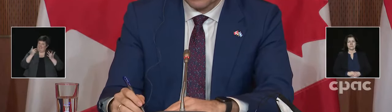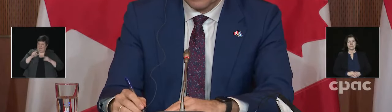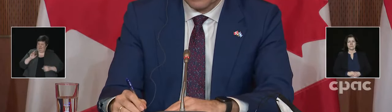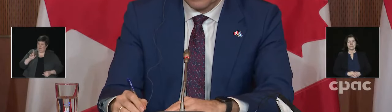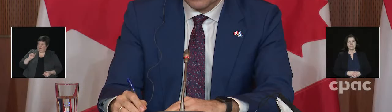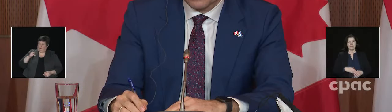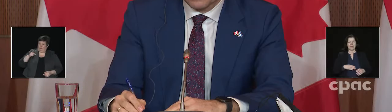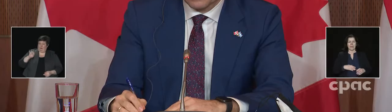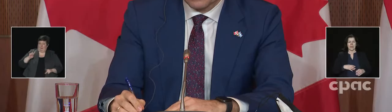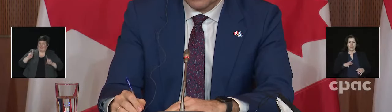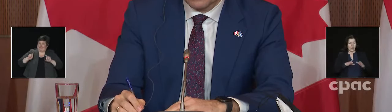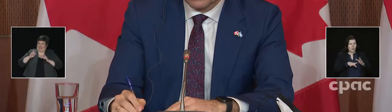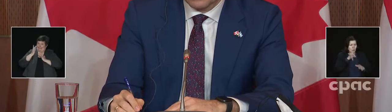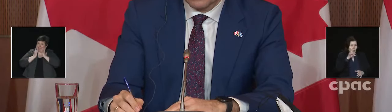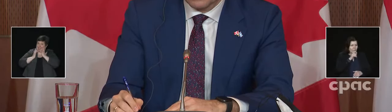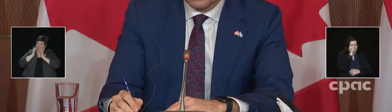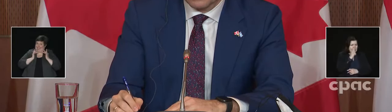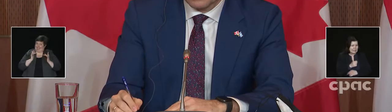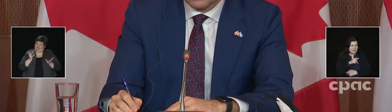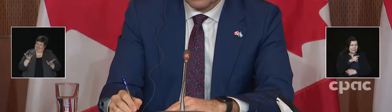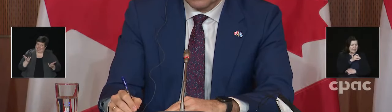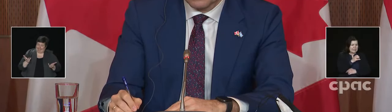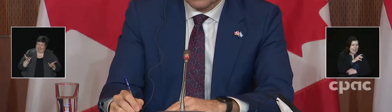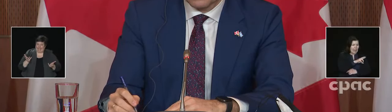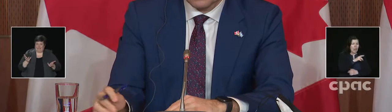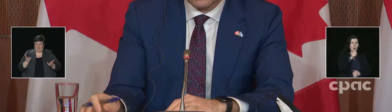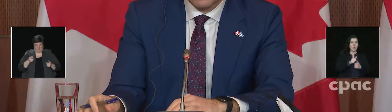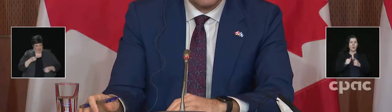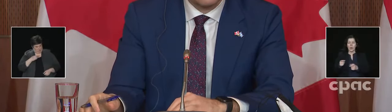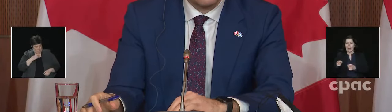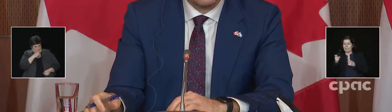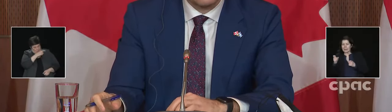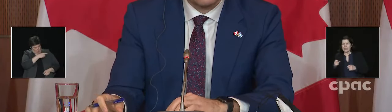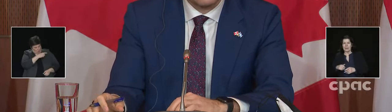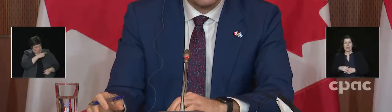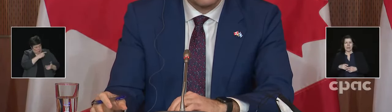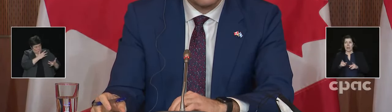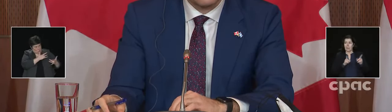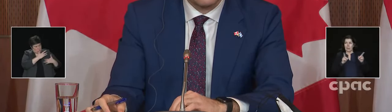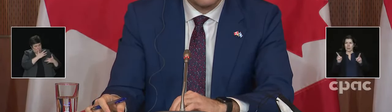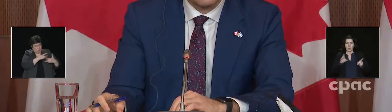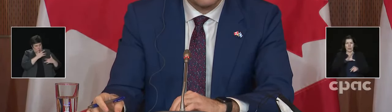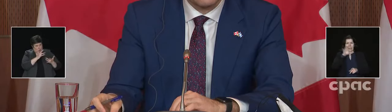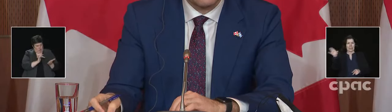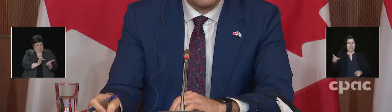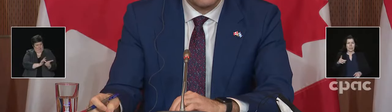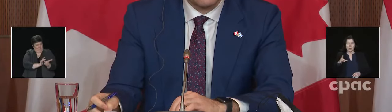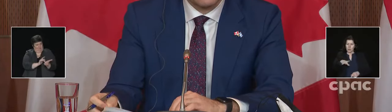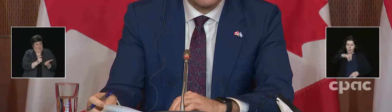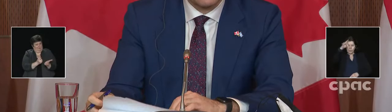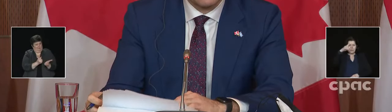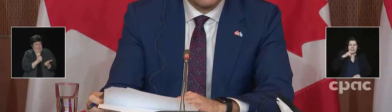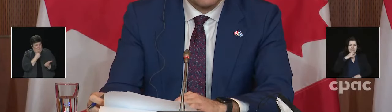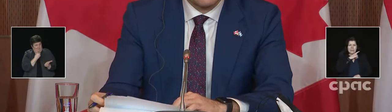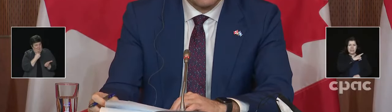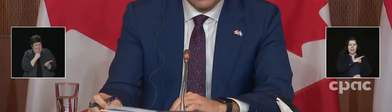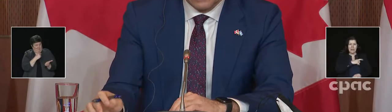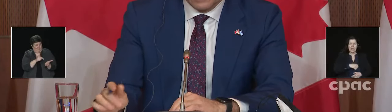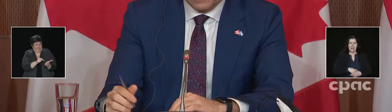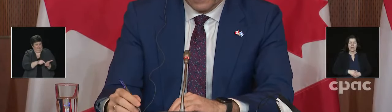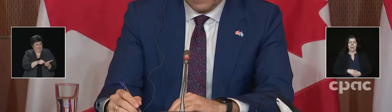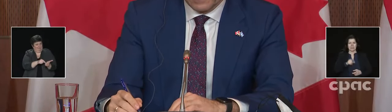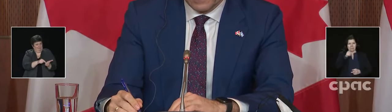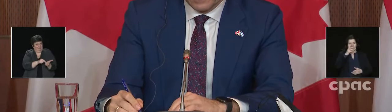pretty limited. I'm wondering if you are concerned that this new treatment will be difficult to actually, you